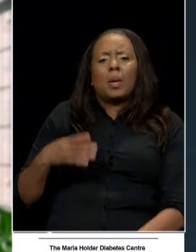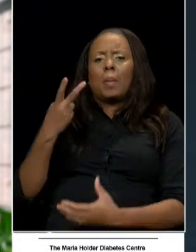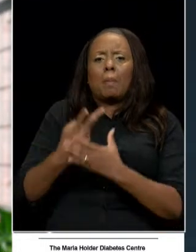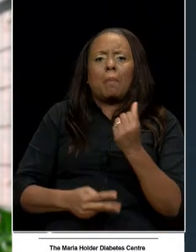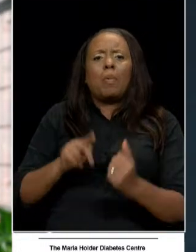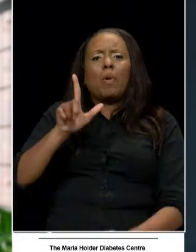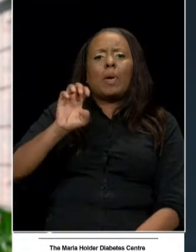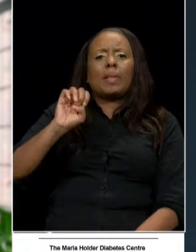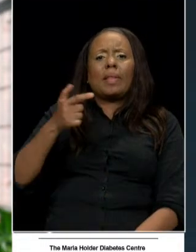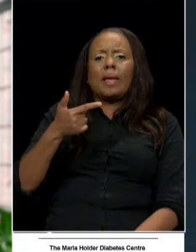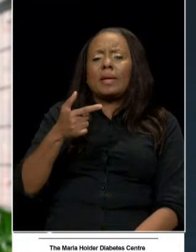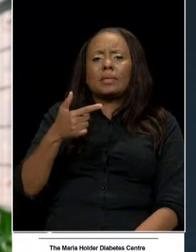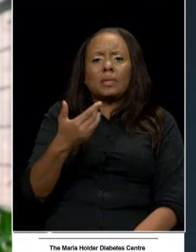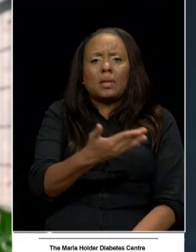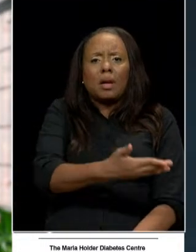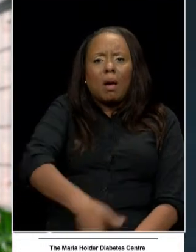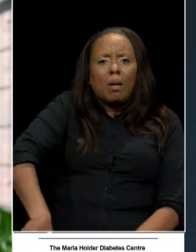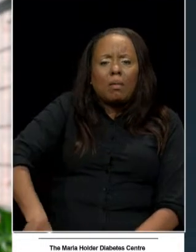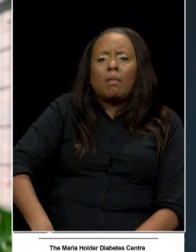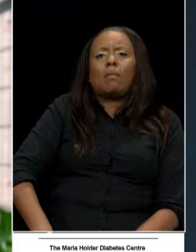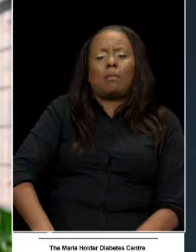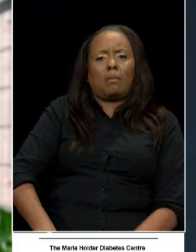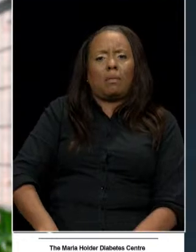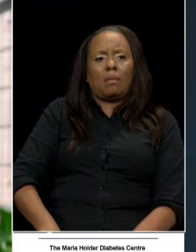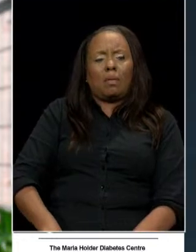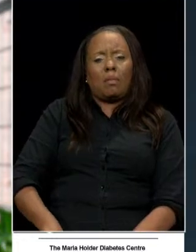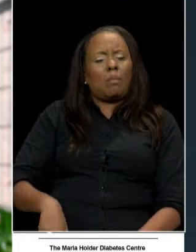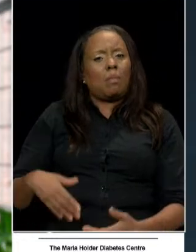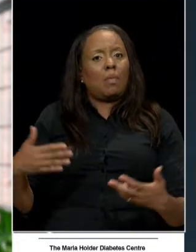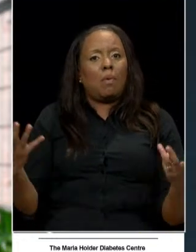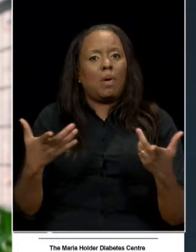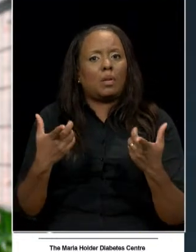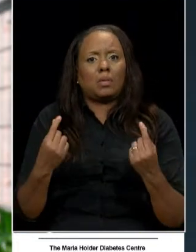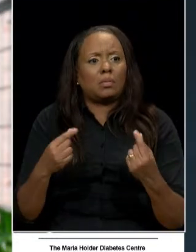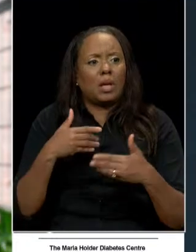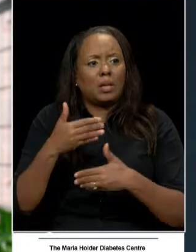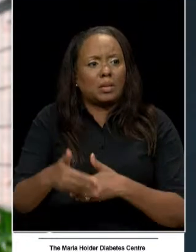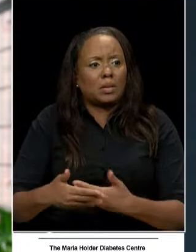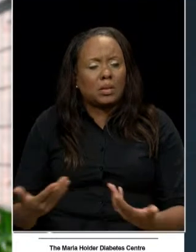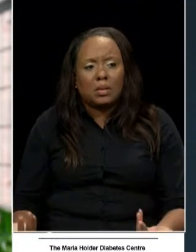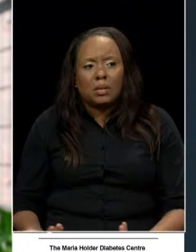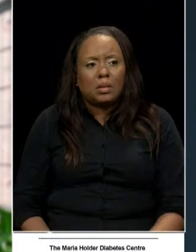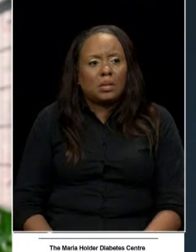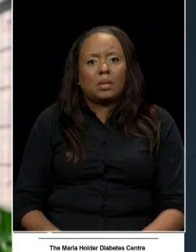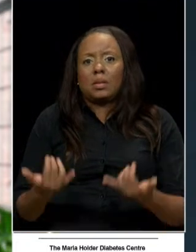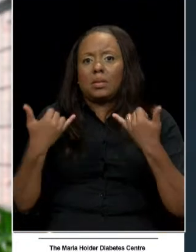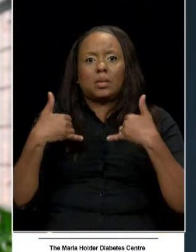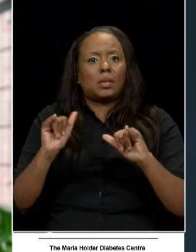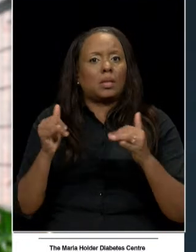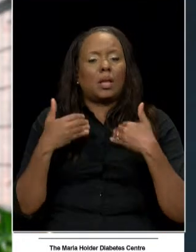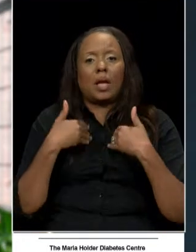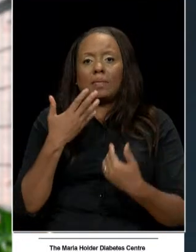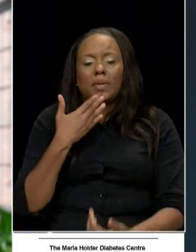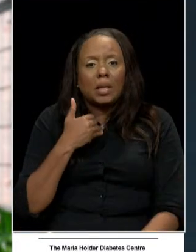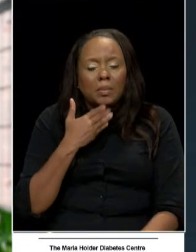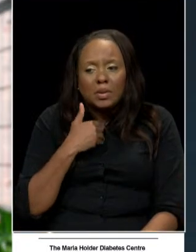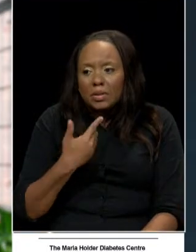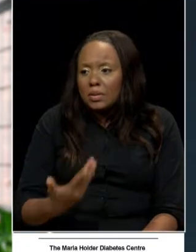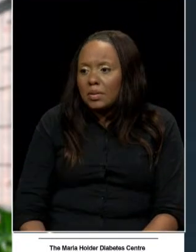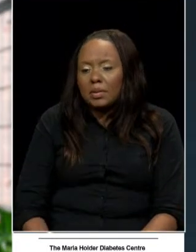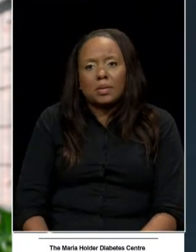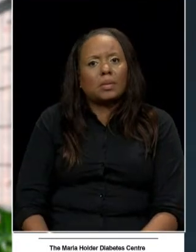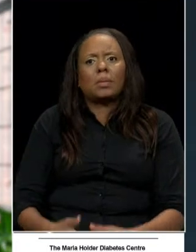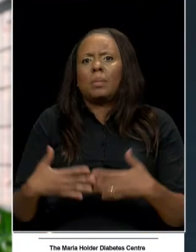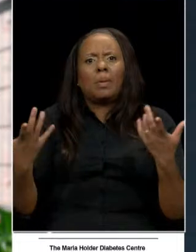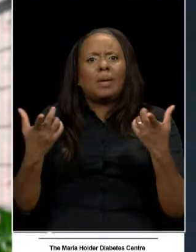legs, and therefore, what after that? You still have diabetes. There's still a management issue.